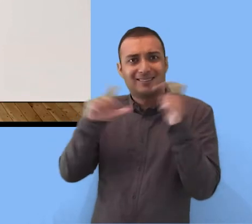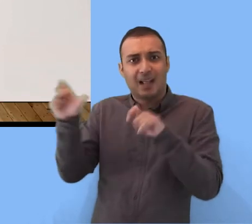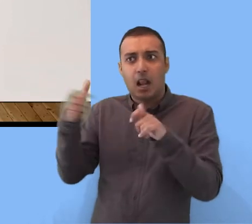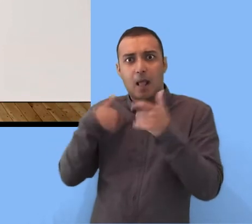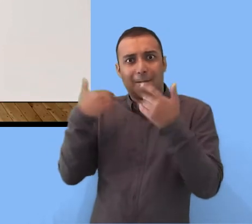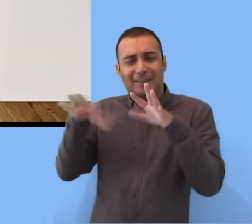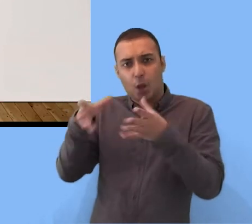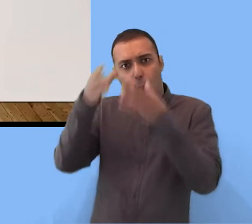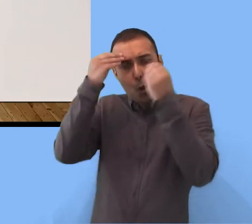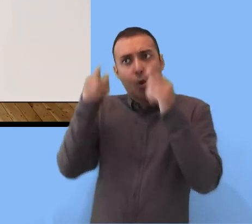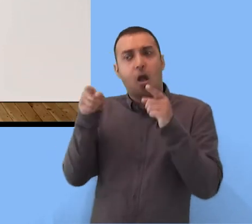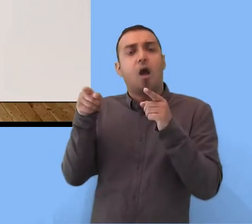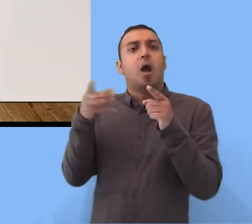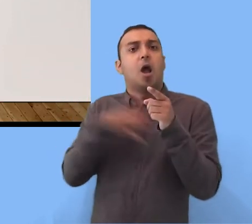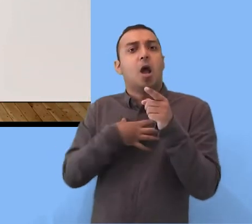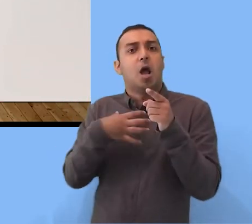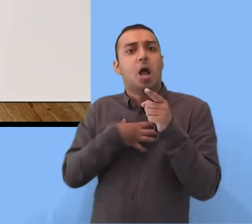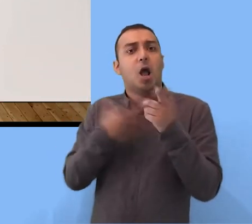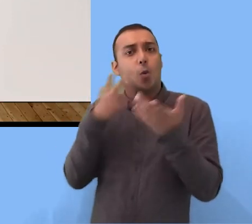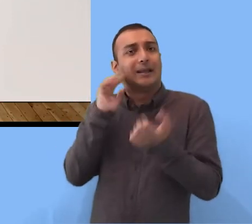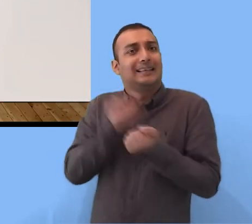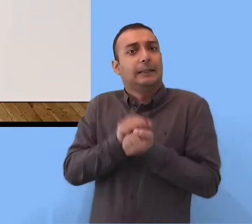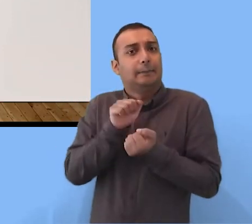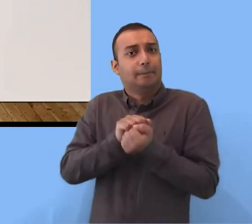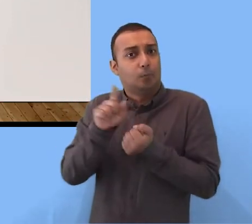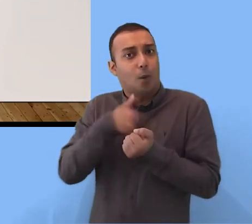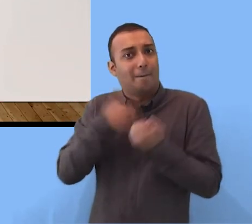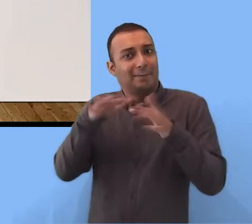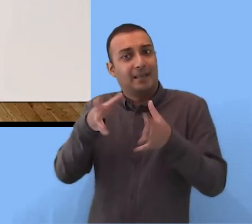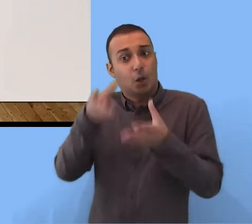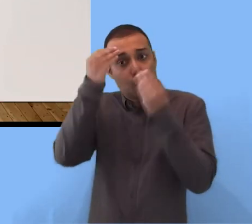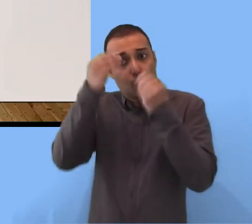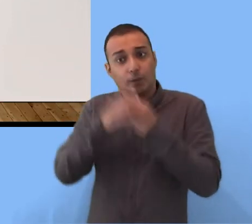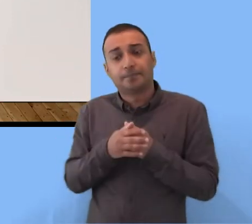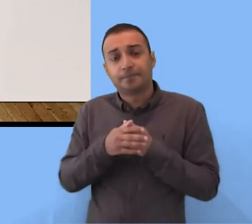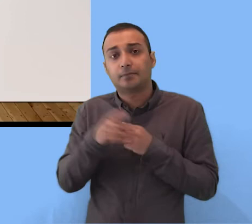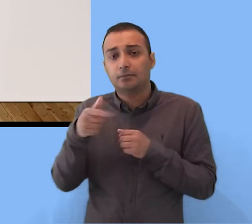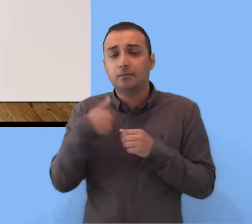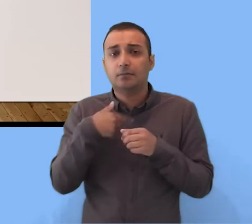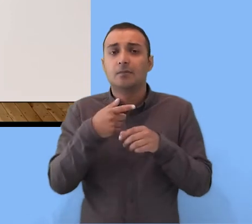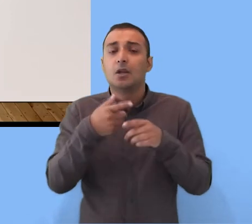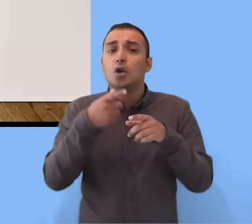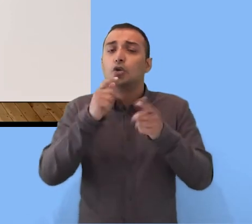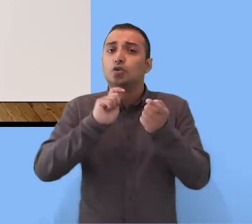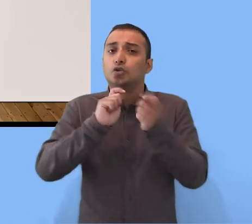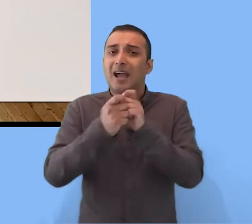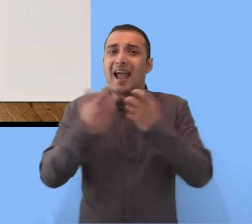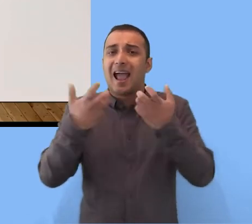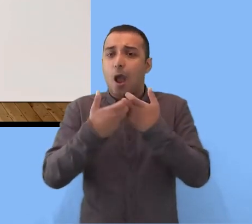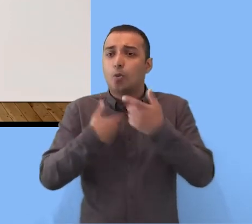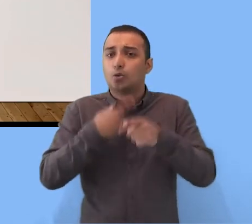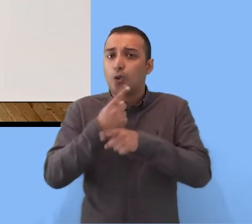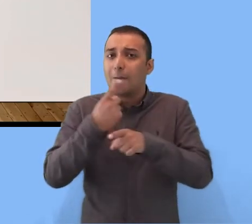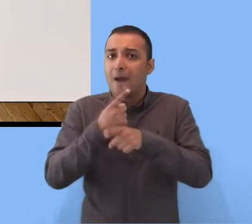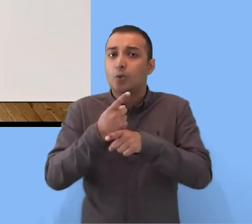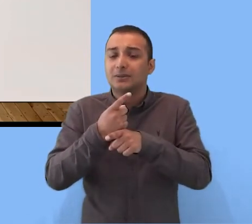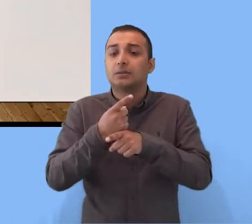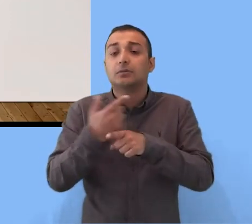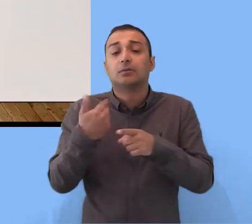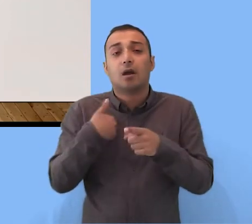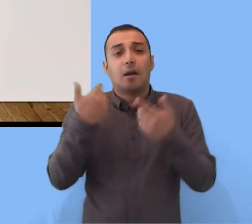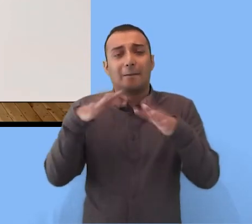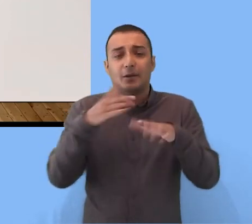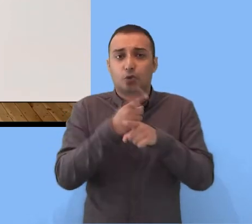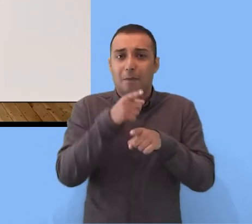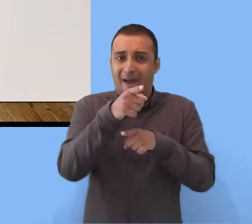do I actually mean? Well, we talked about an achievement gap, but Lanston Billings talks about